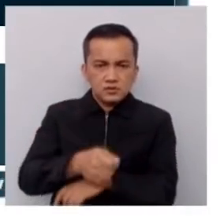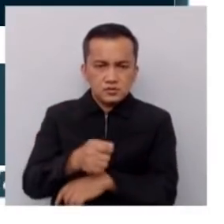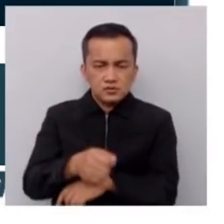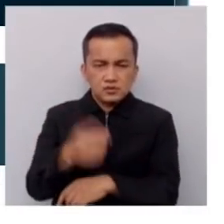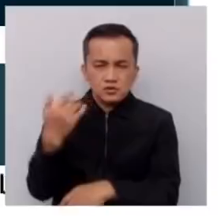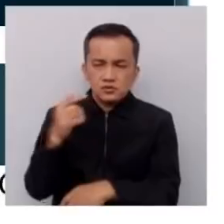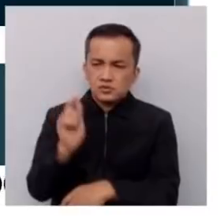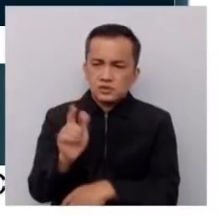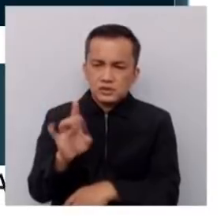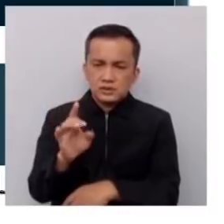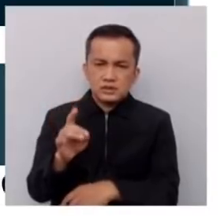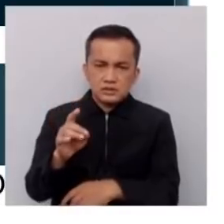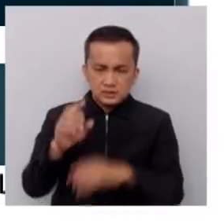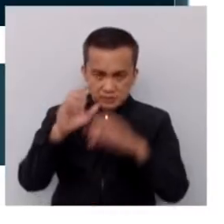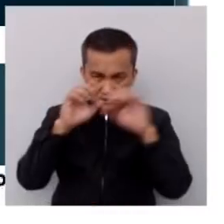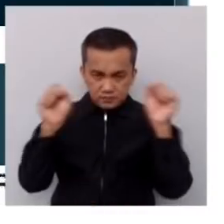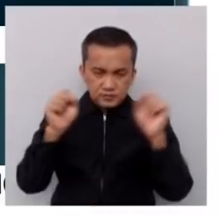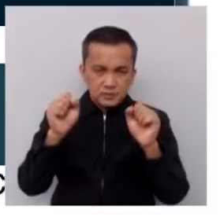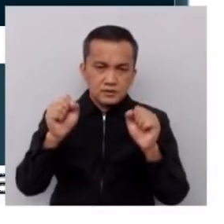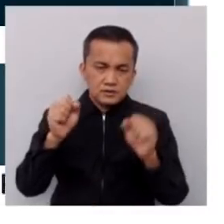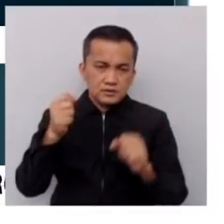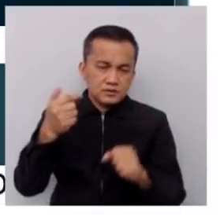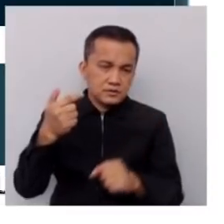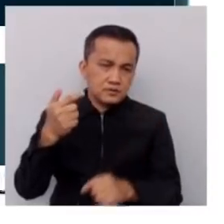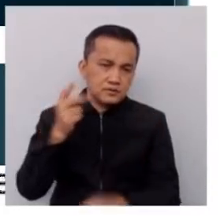Duterte administration. Mukha yata na